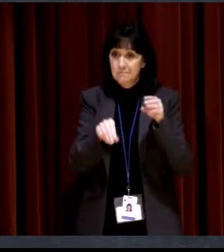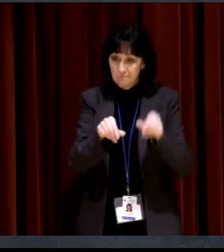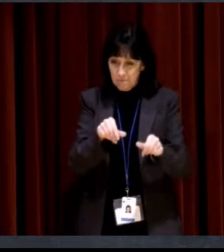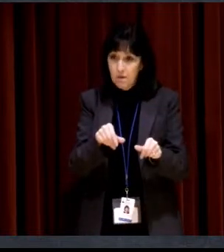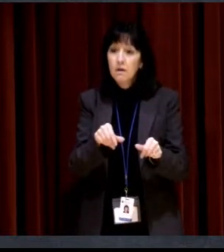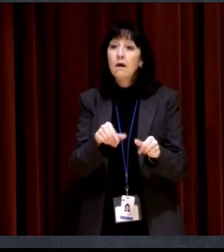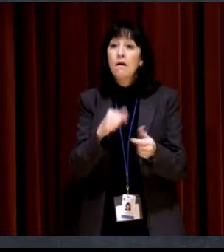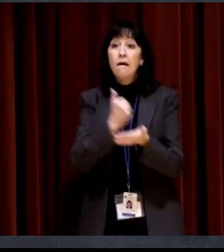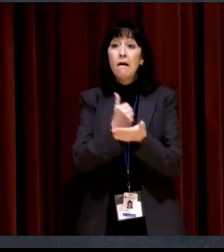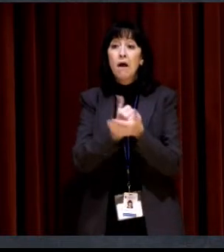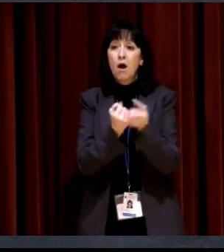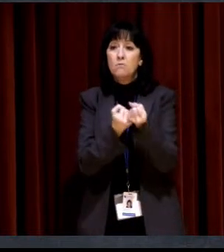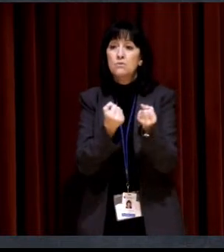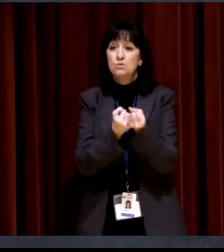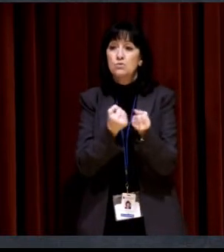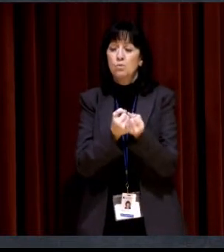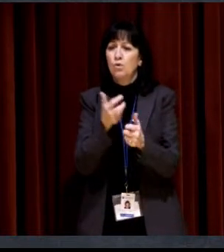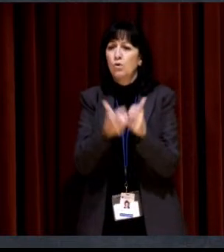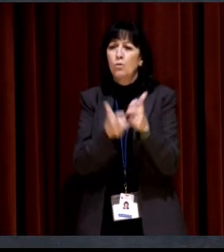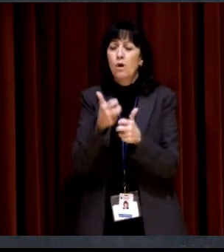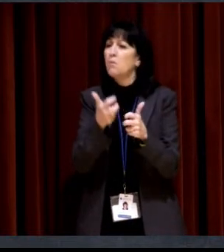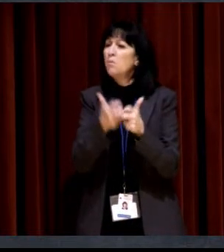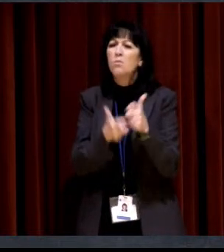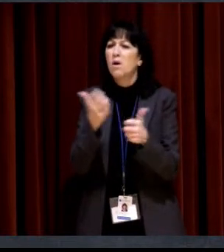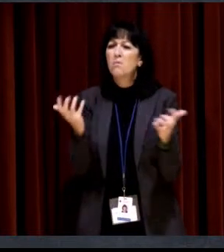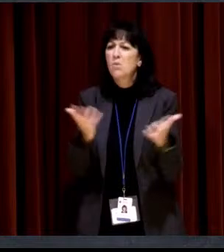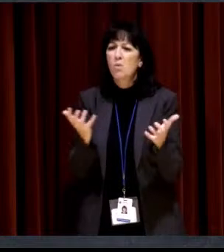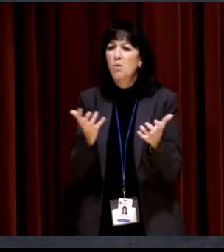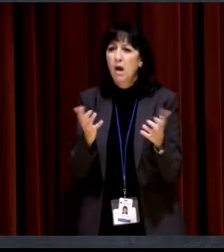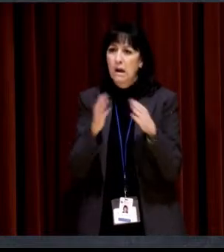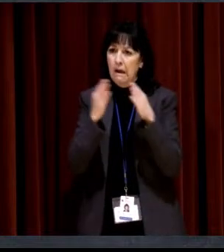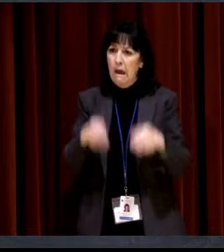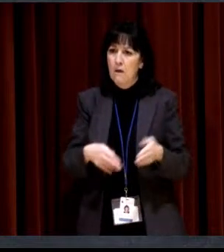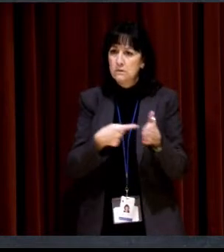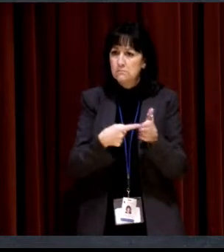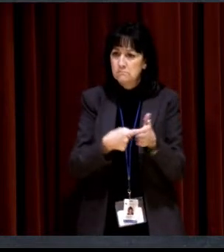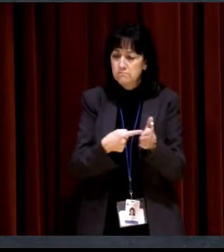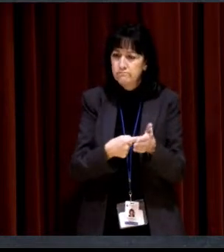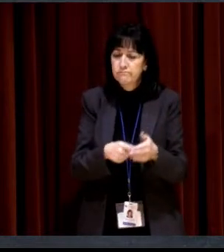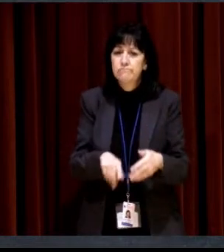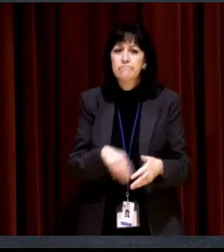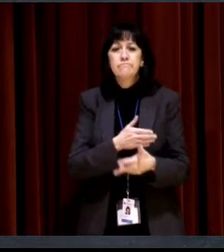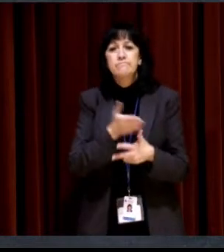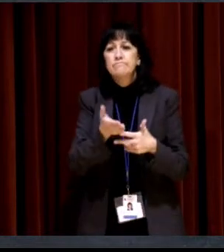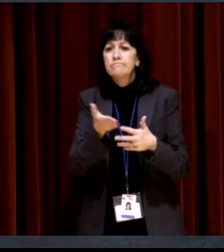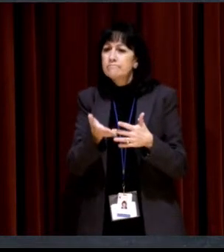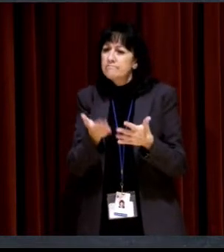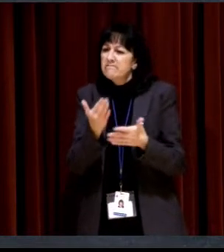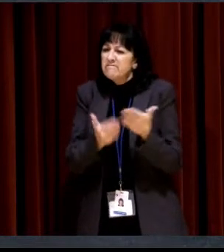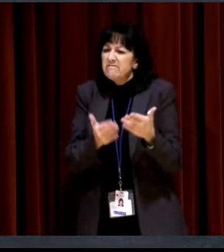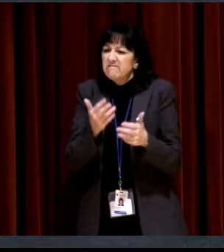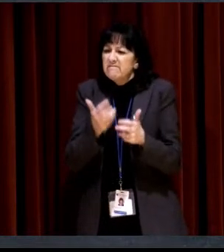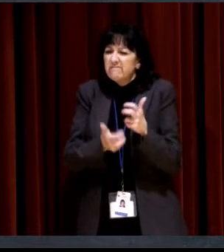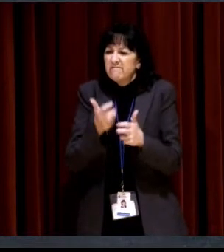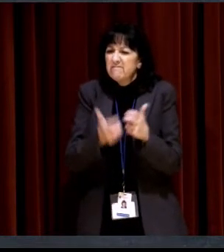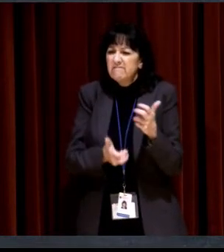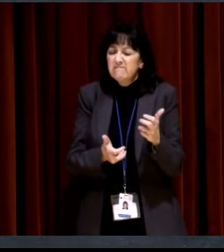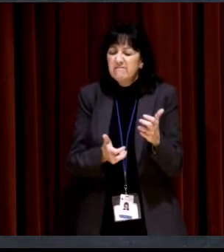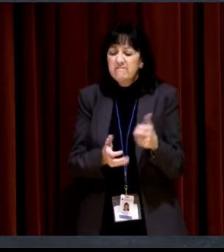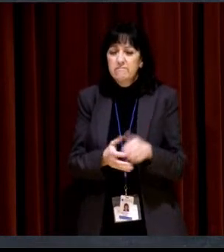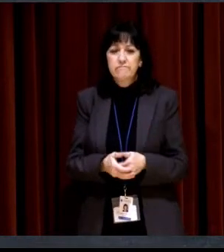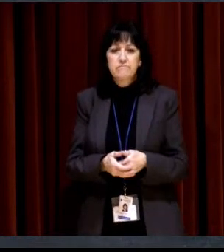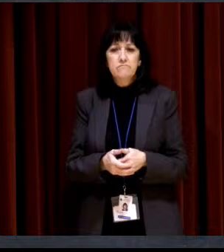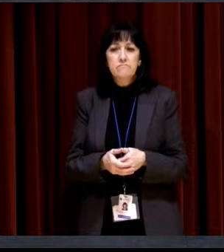of the issues that you're talking about and get rid of some of the blight. It's going to, and we've already committed to do